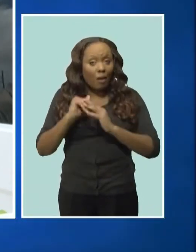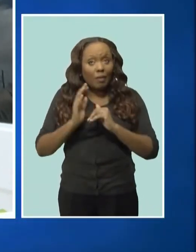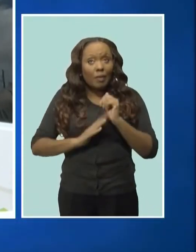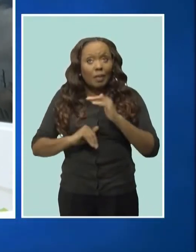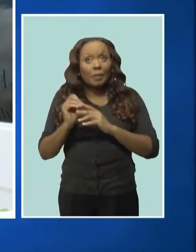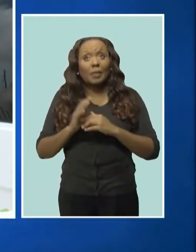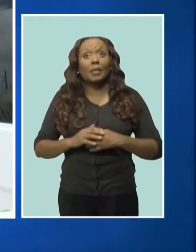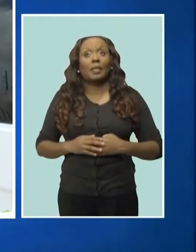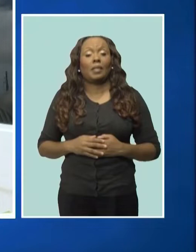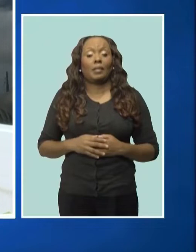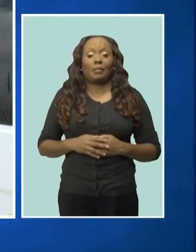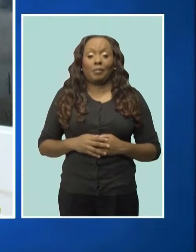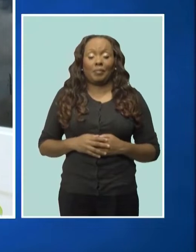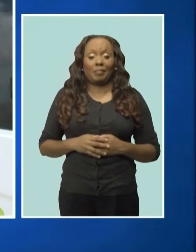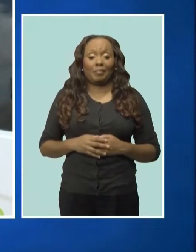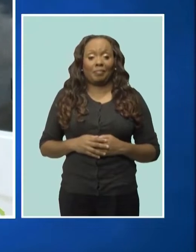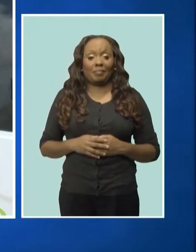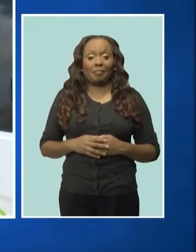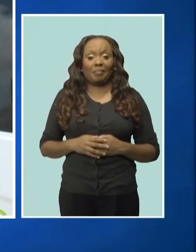Driving,